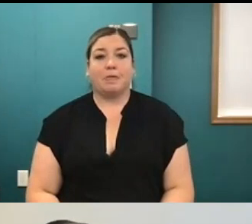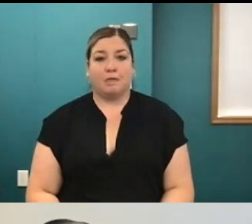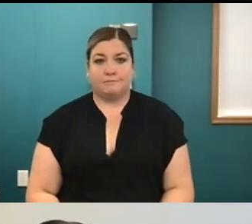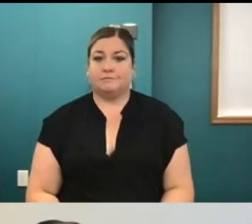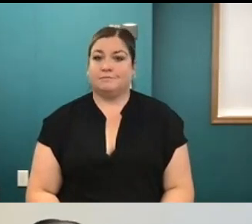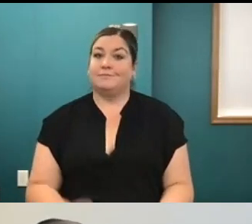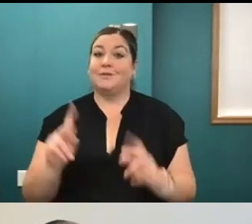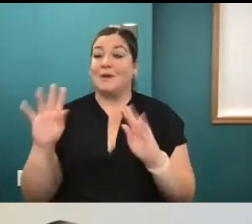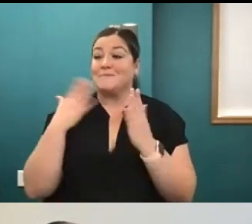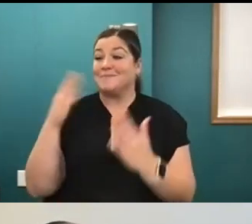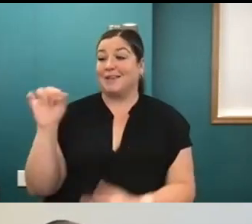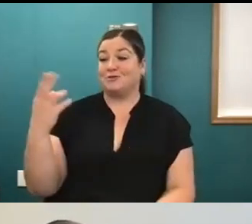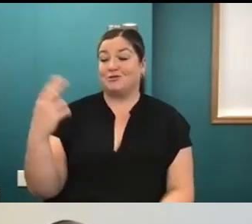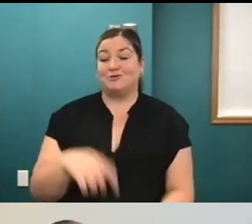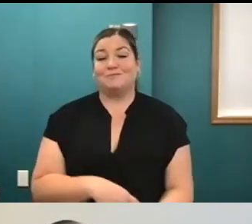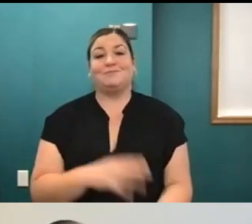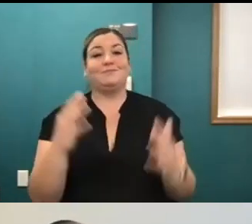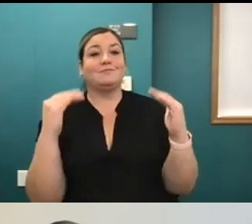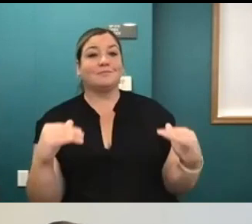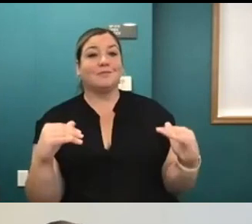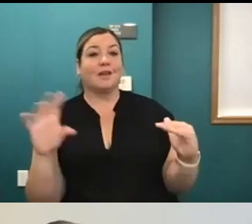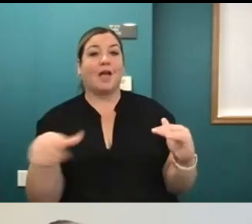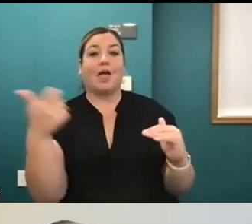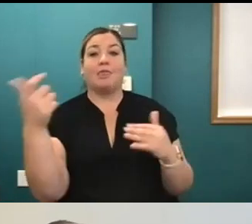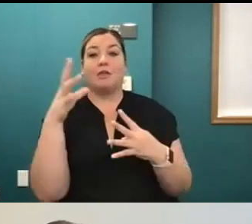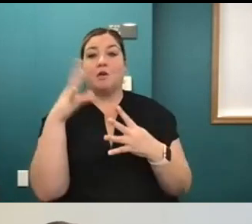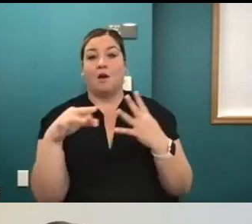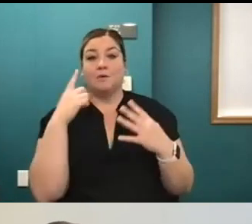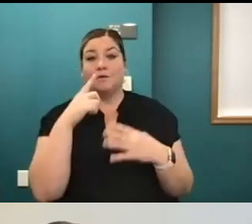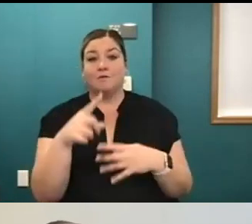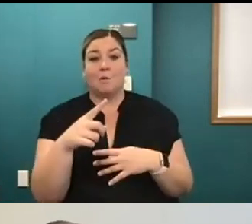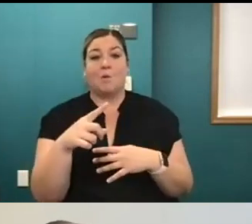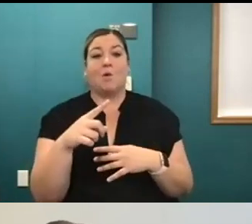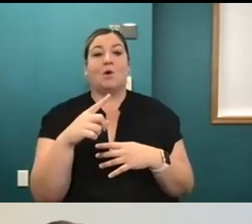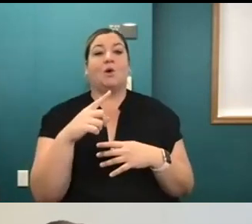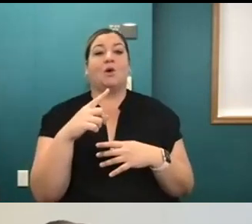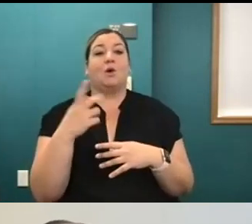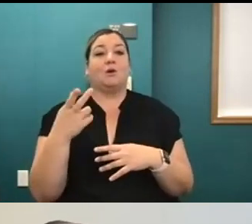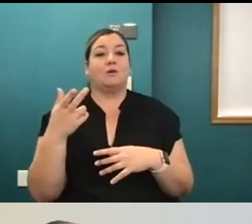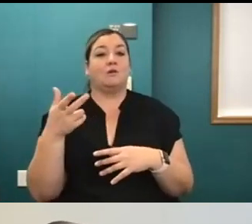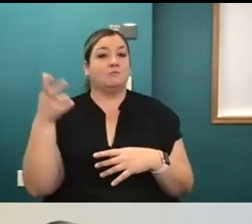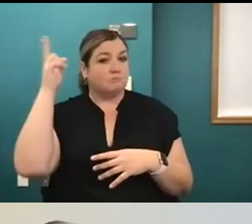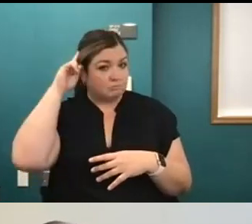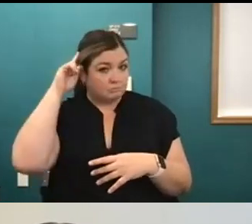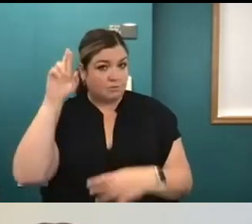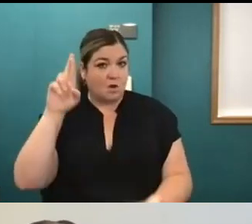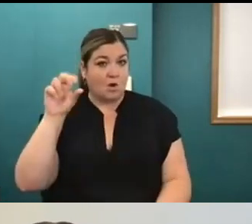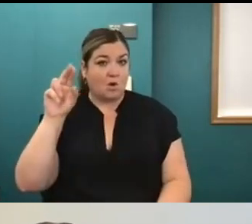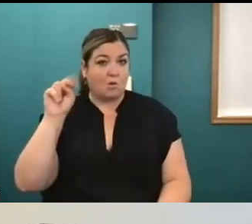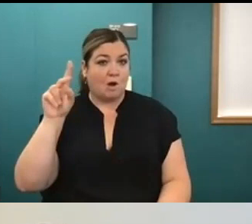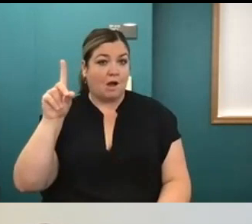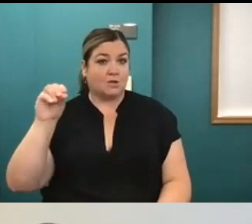Okay, thanks, Josh. The other option for audio processors that we offer is our Rondo